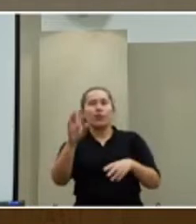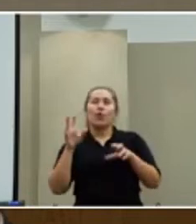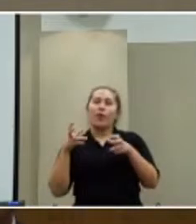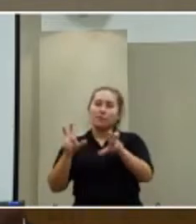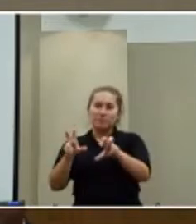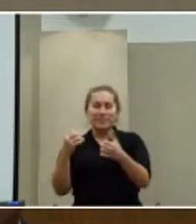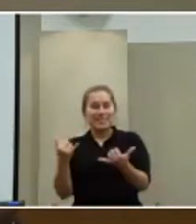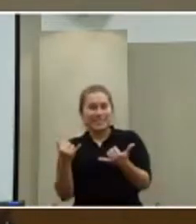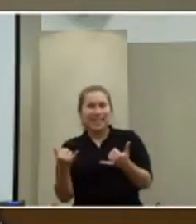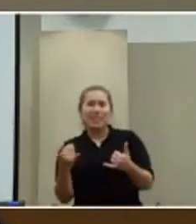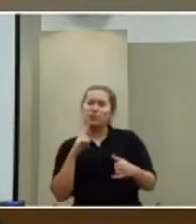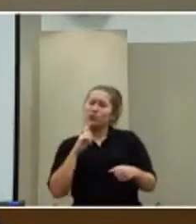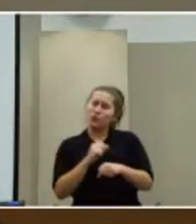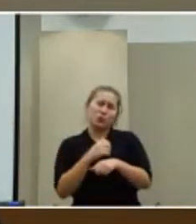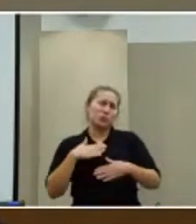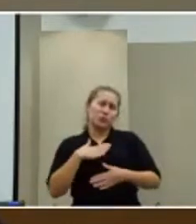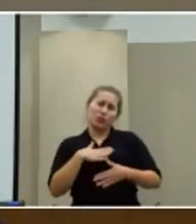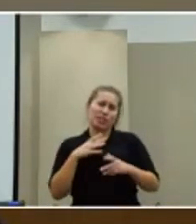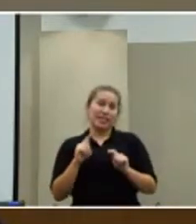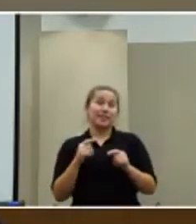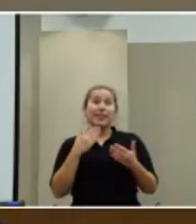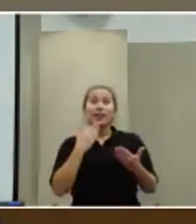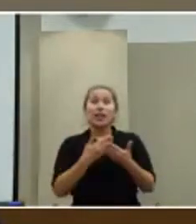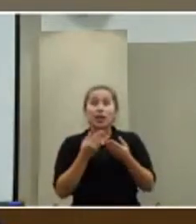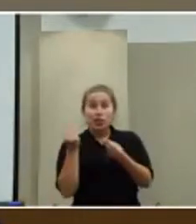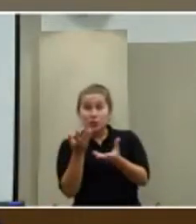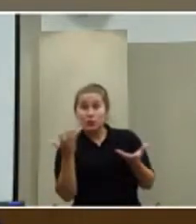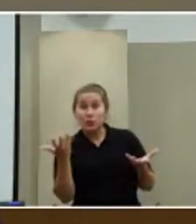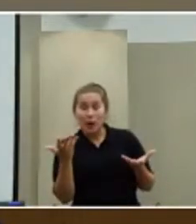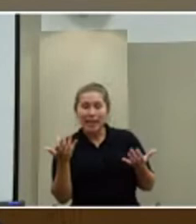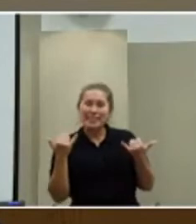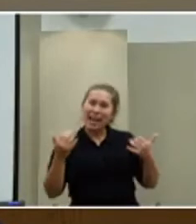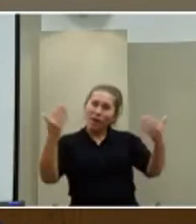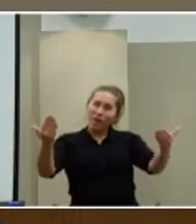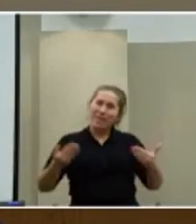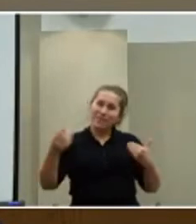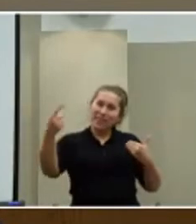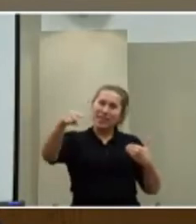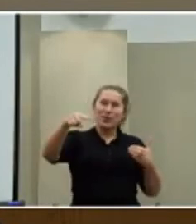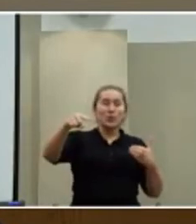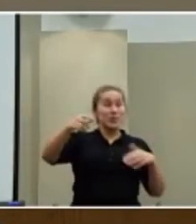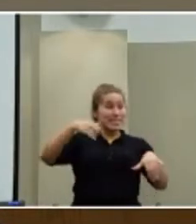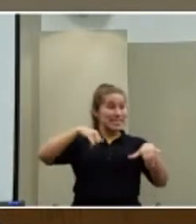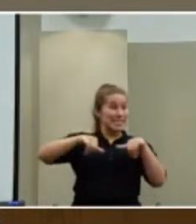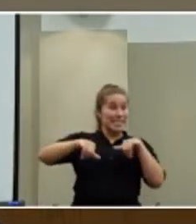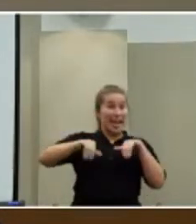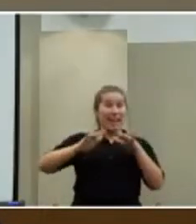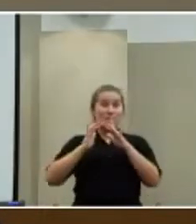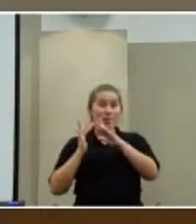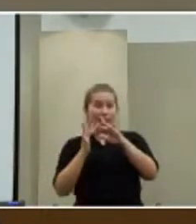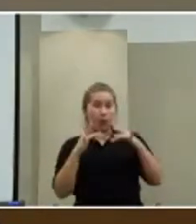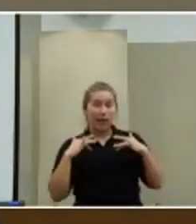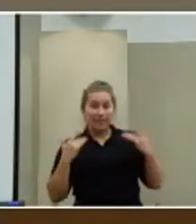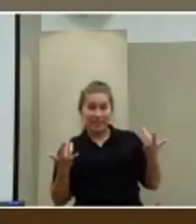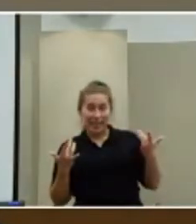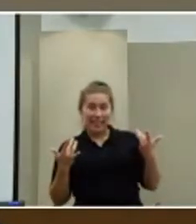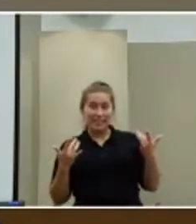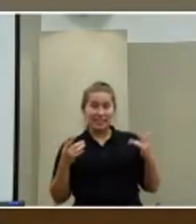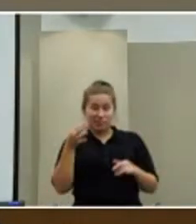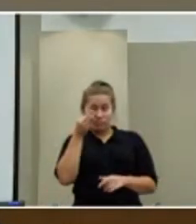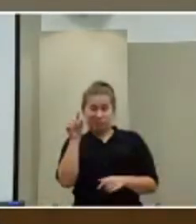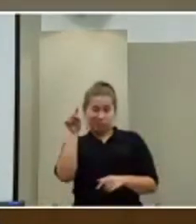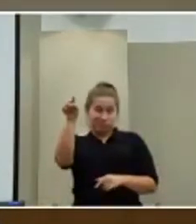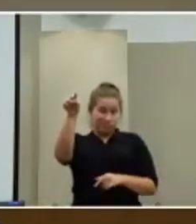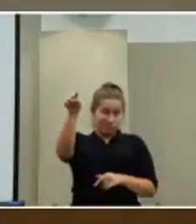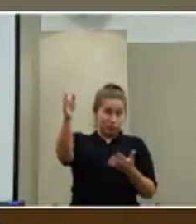We certainly appreciate it. The good news is we want to now invite you to all stay for a networking event right next